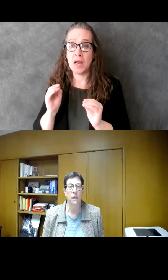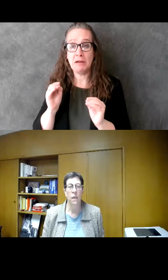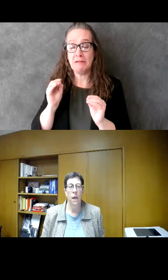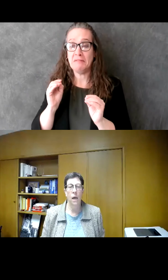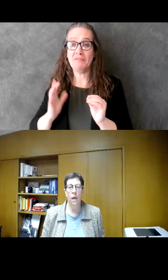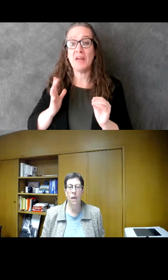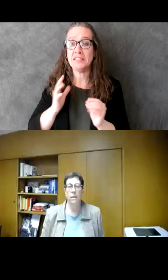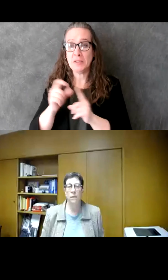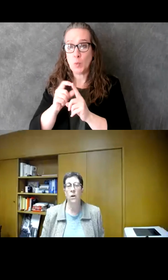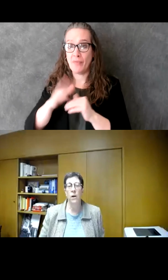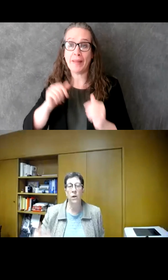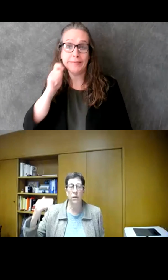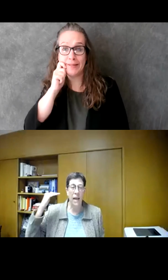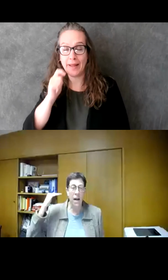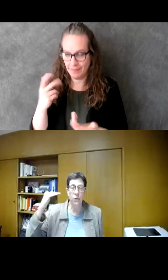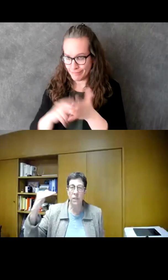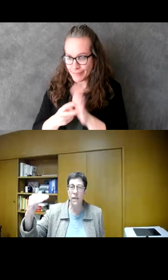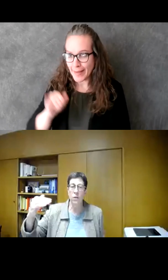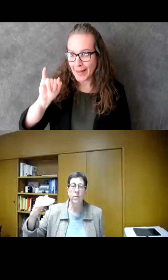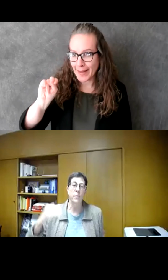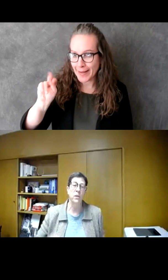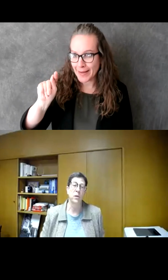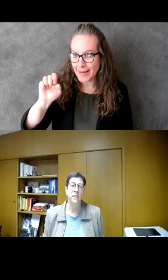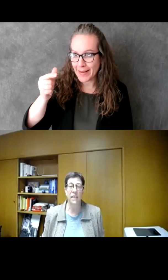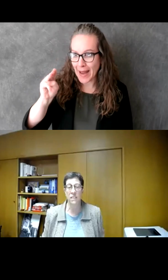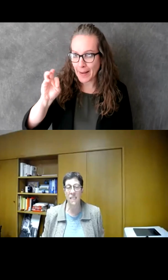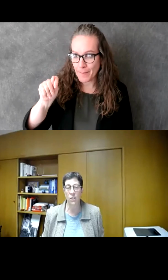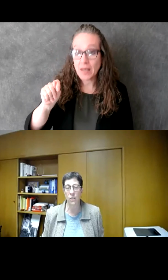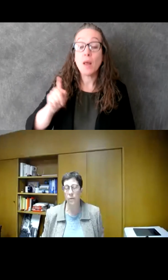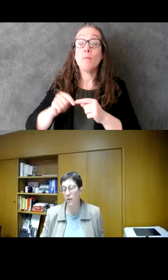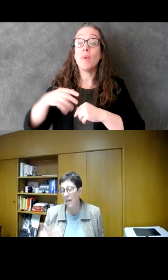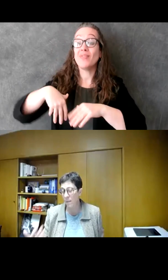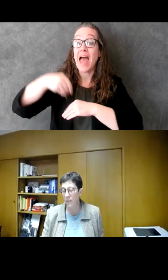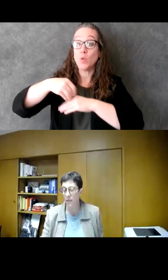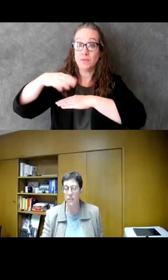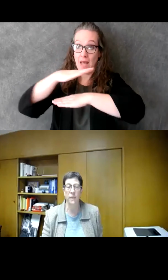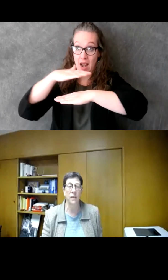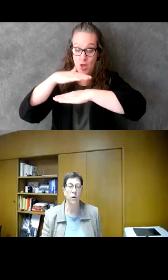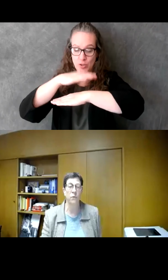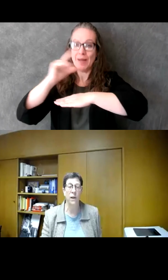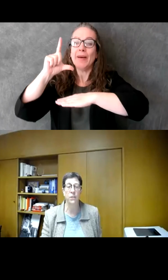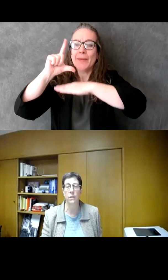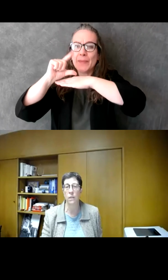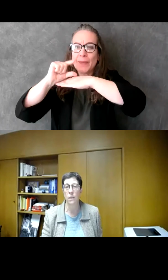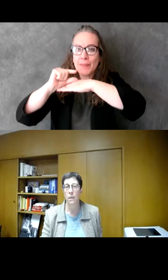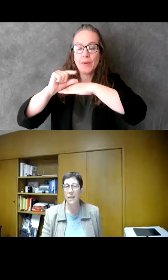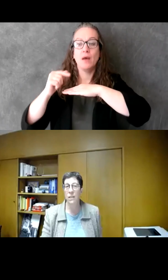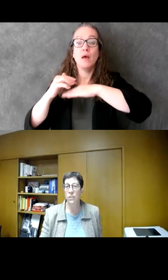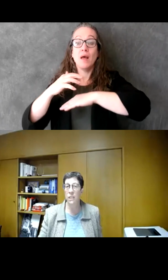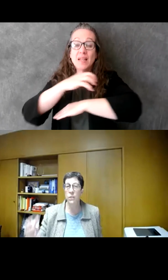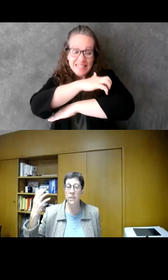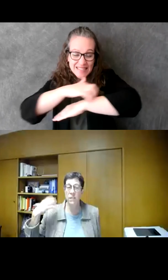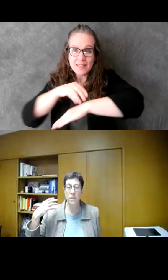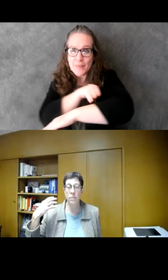integument. Our outer layer, the epidermis, gets thinner. Our capillaries become more fragile. In